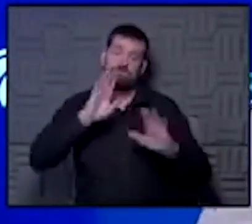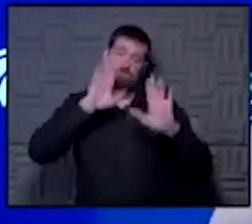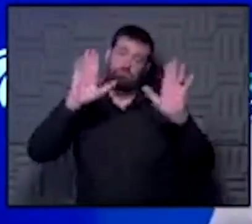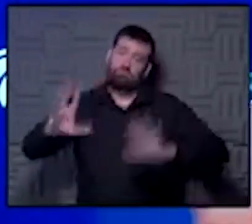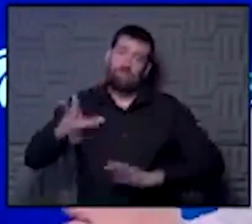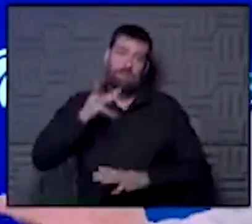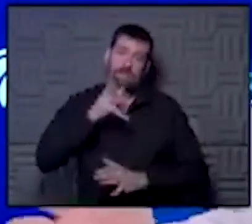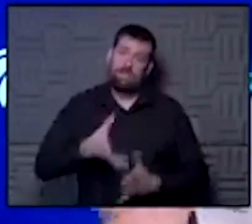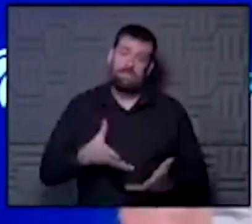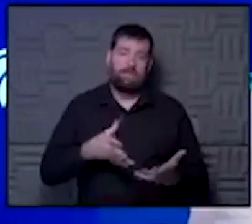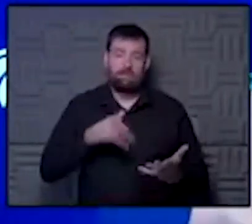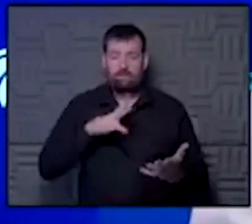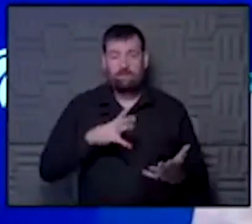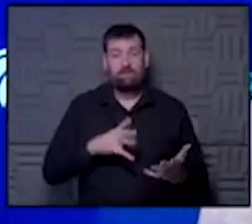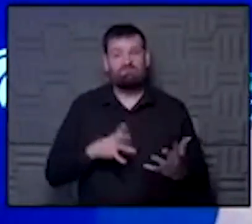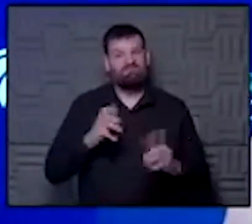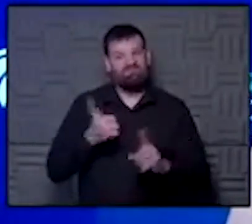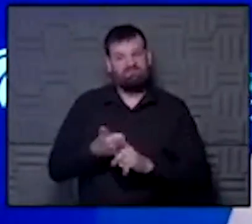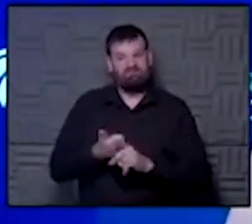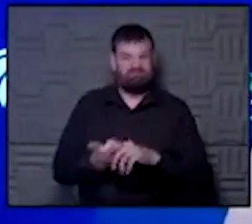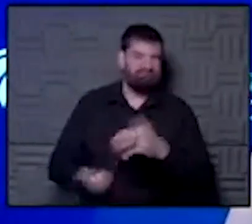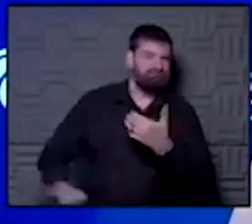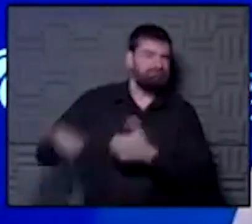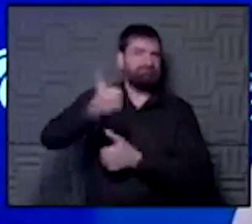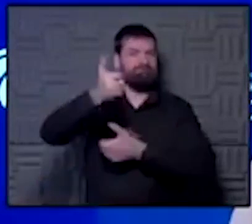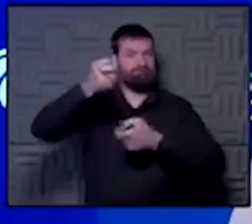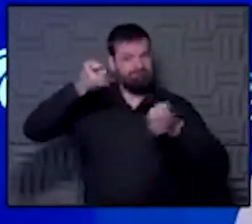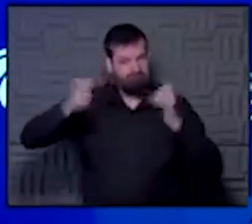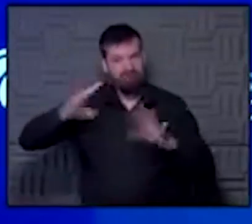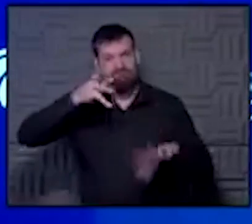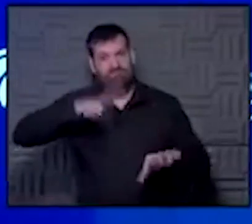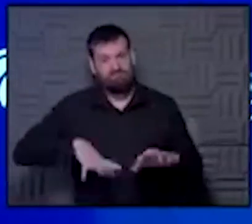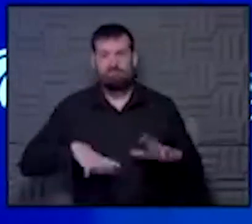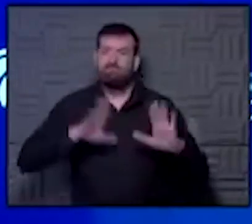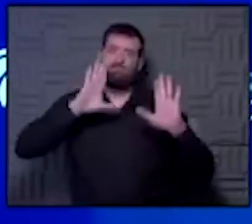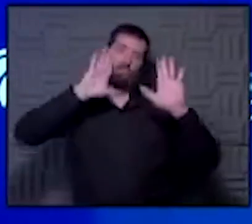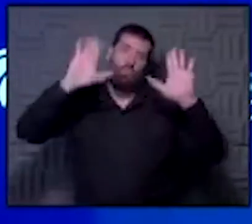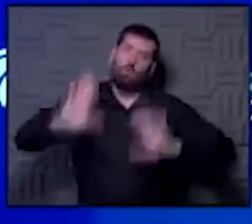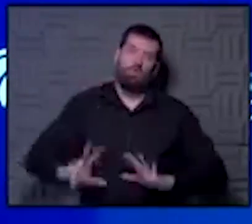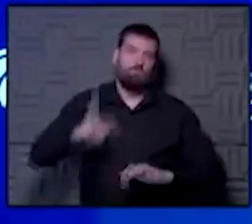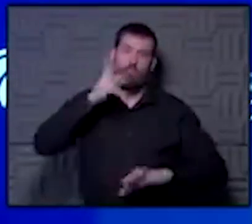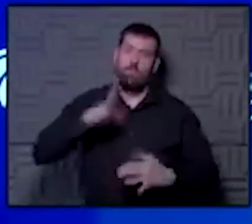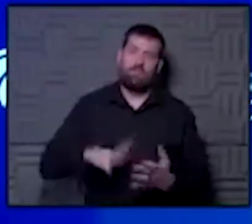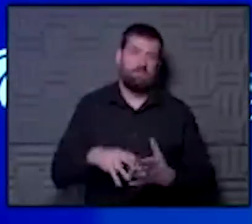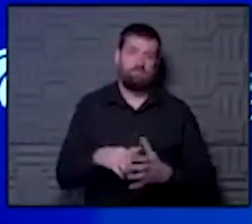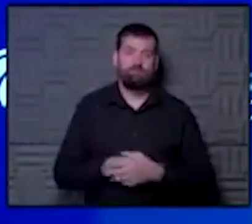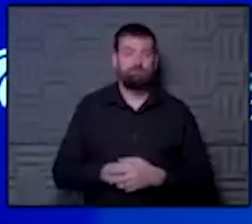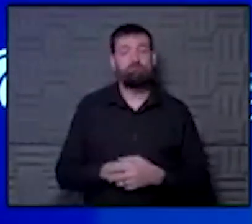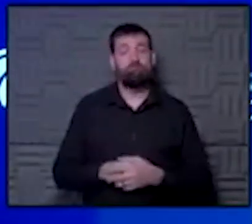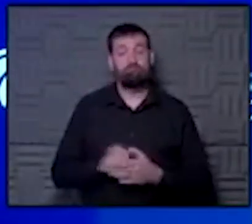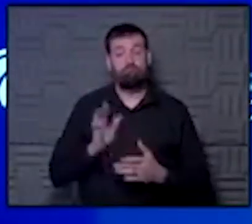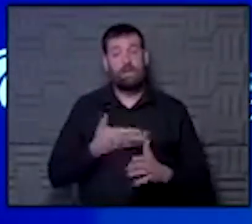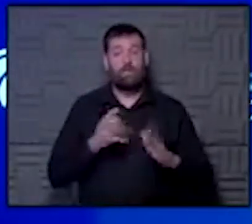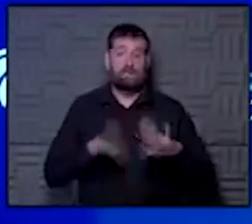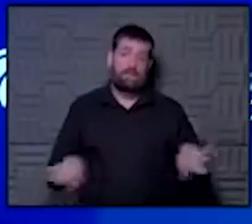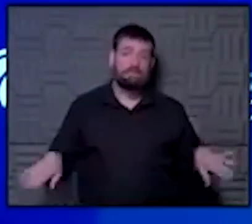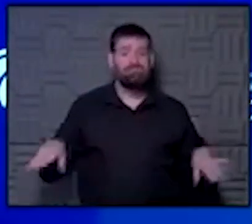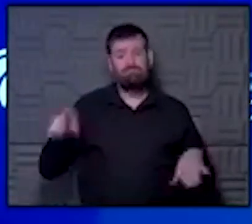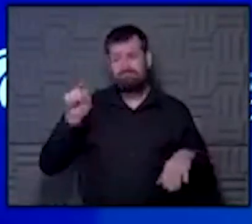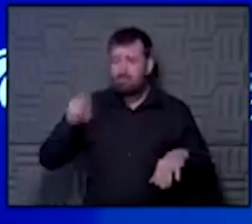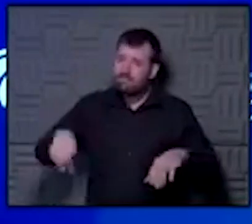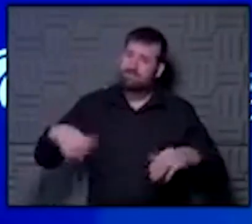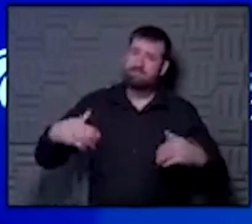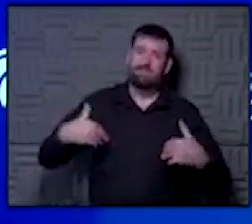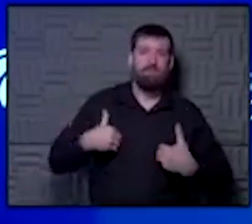always, she is like the matriarch of the family, and is a wonderful person. And she's, and our kids, everybody, like we got to